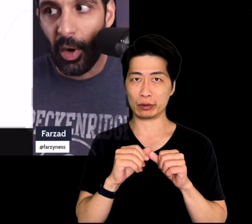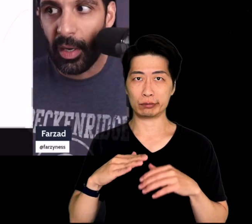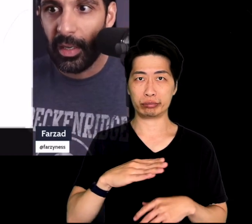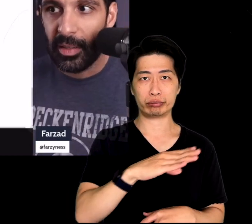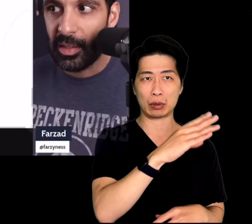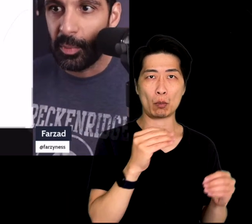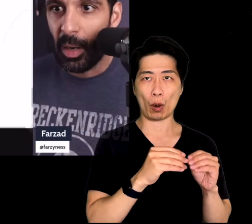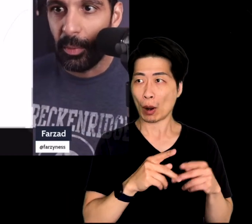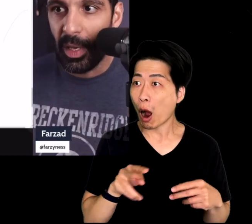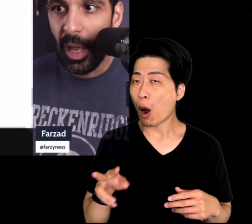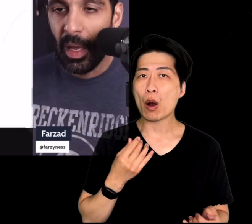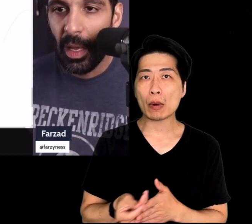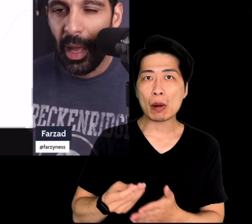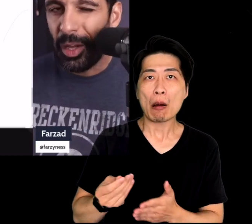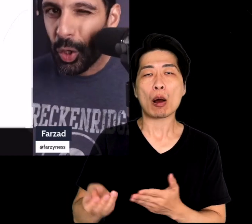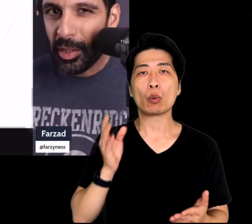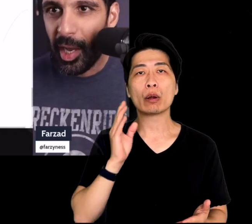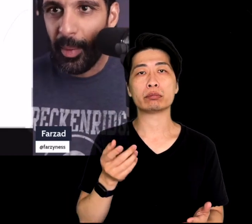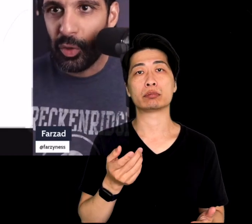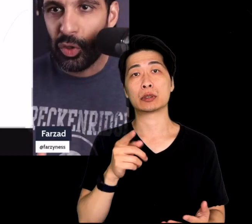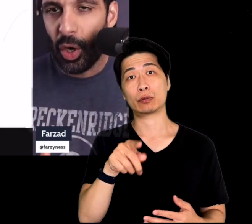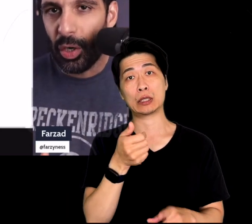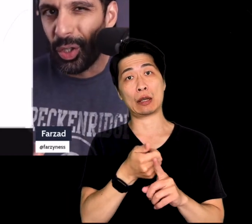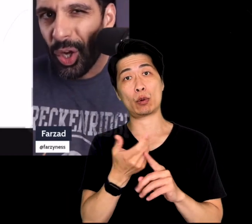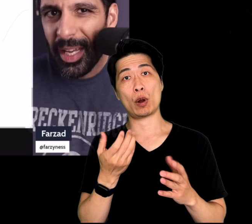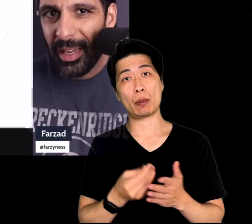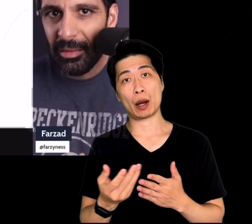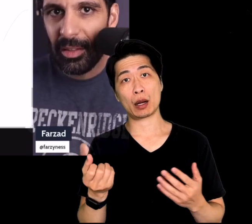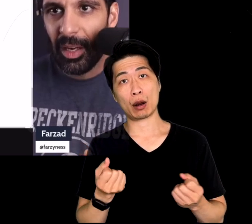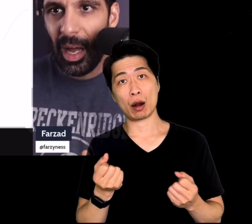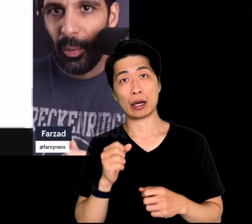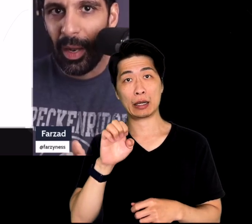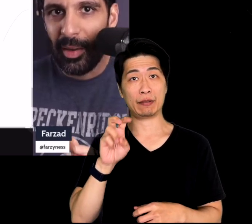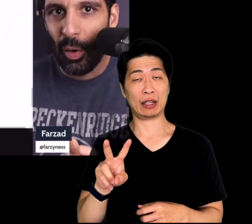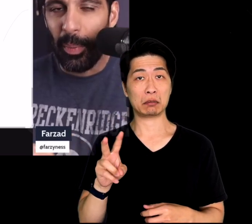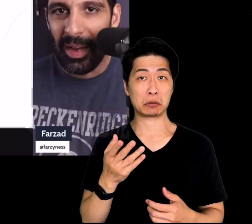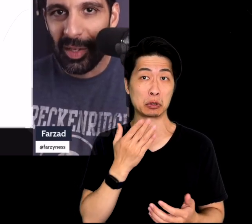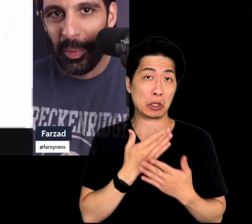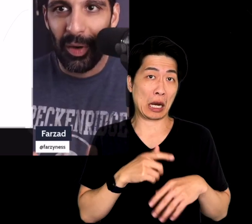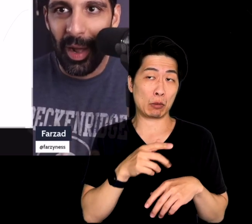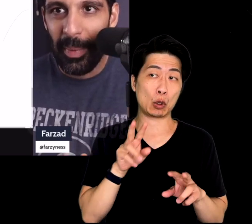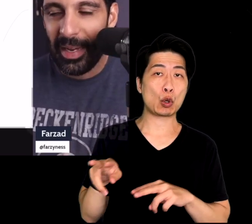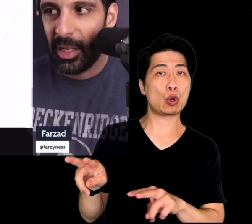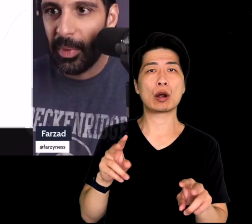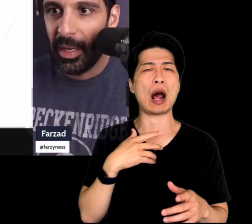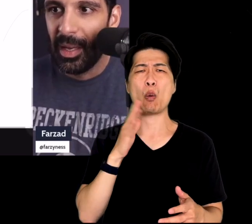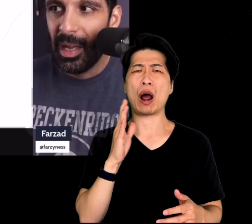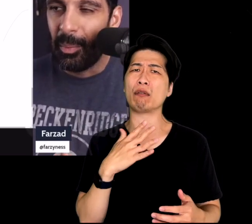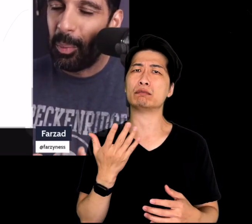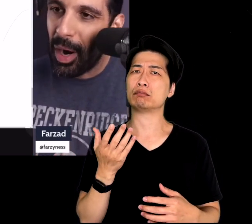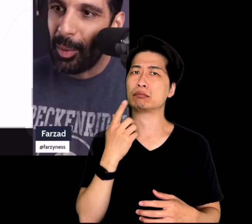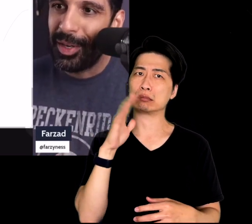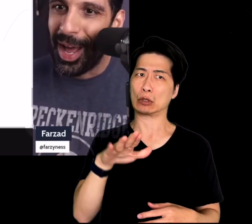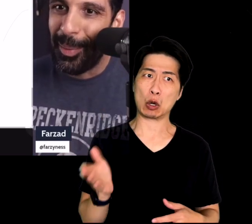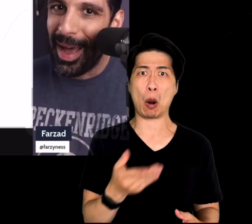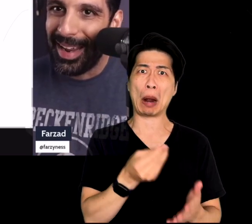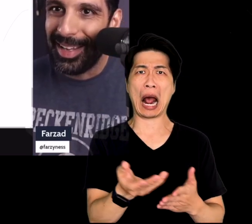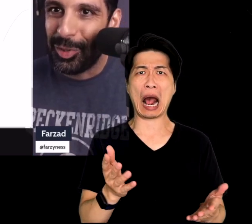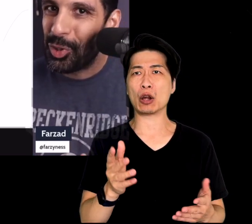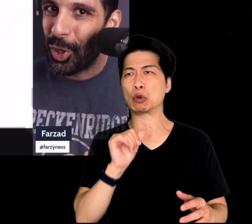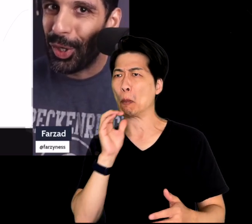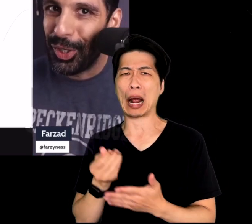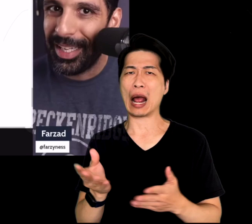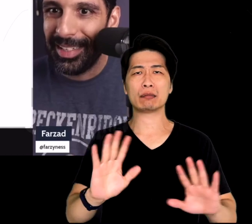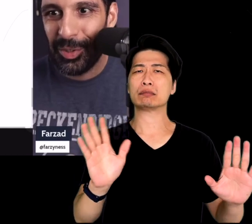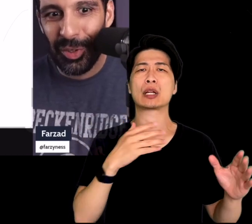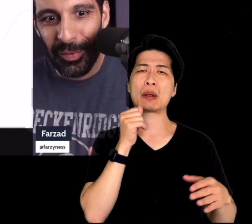EV market, this is probably a good time to start looking. You know, I don't want to tell you to buy something or not buy something, but probably not a bad idea